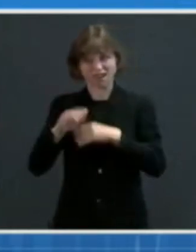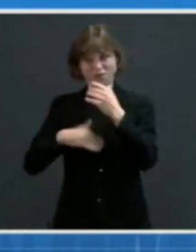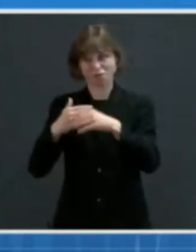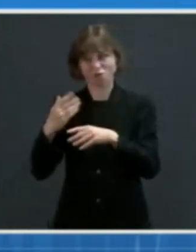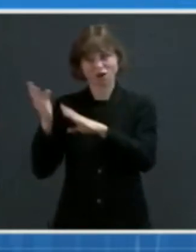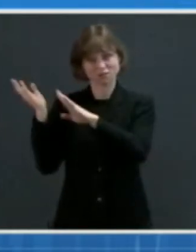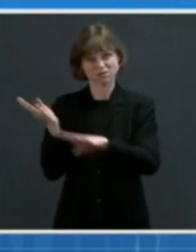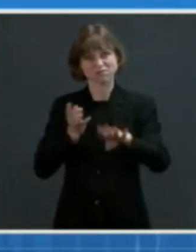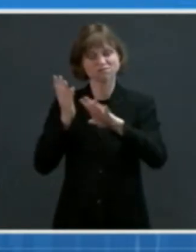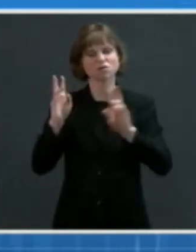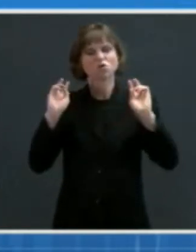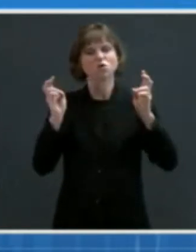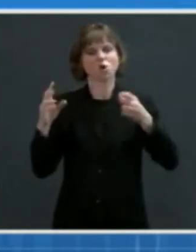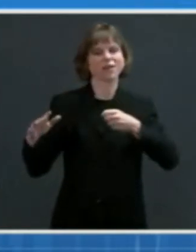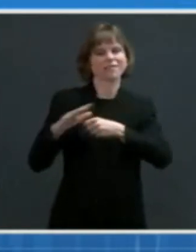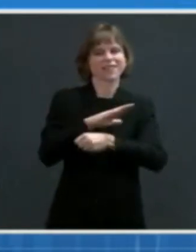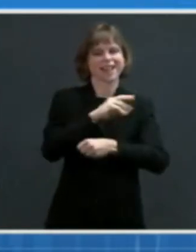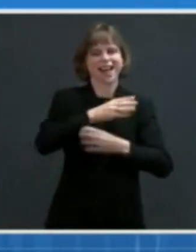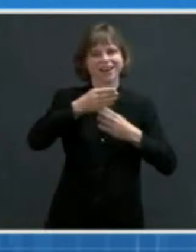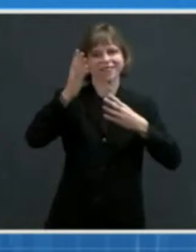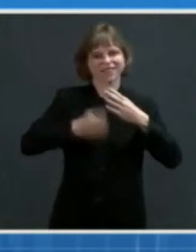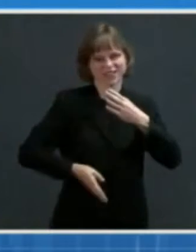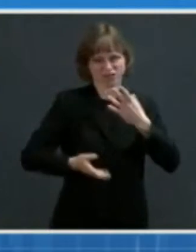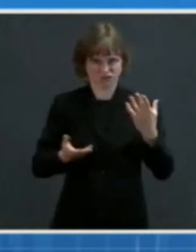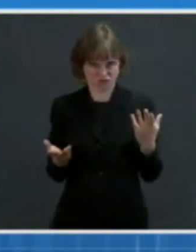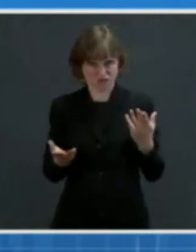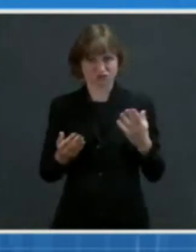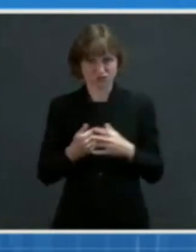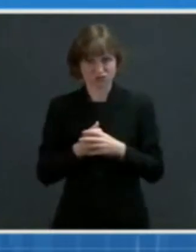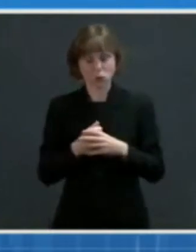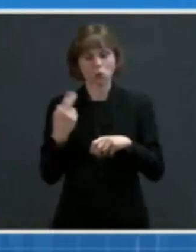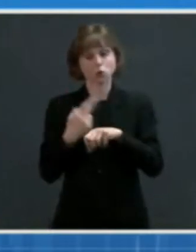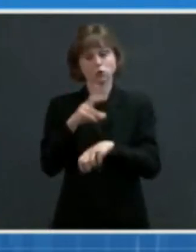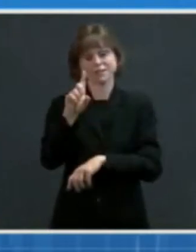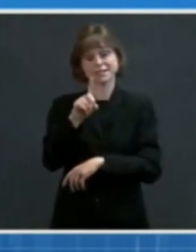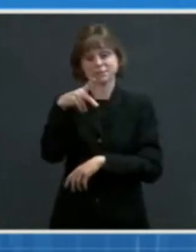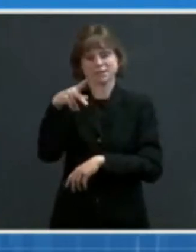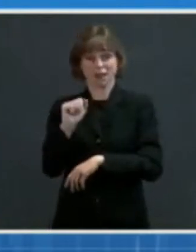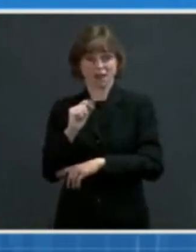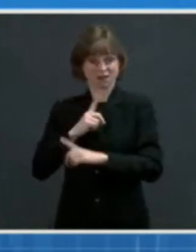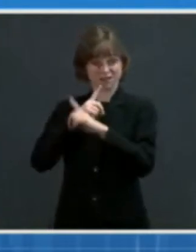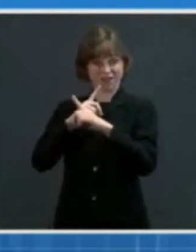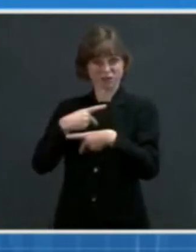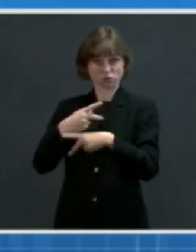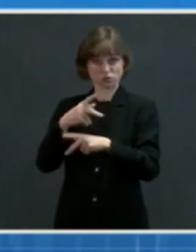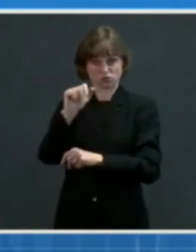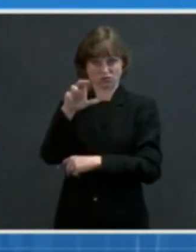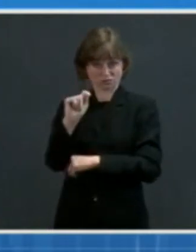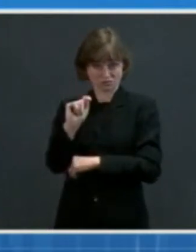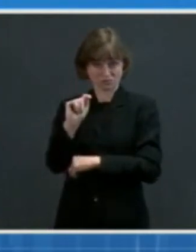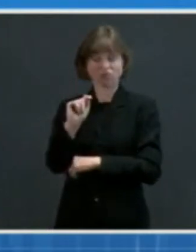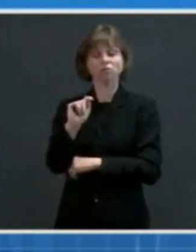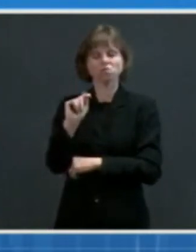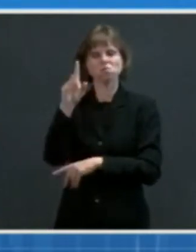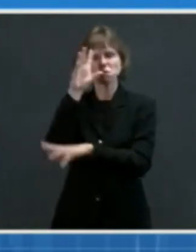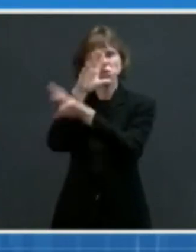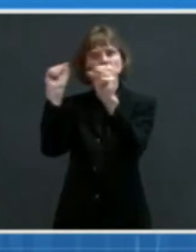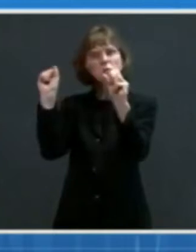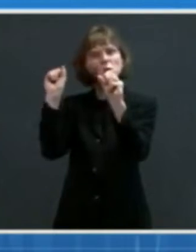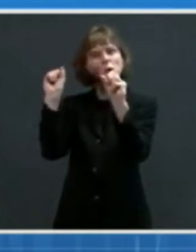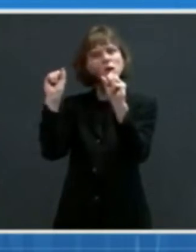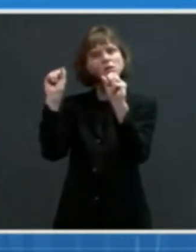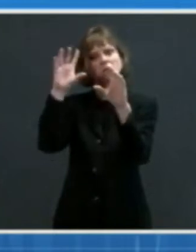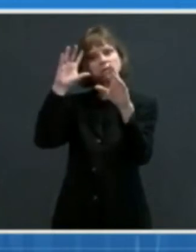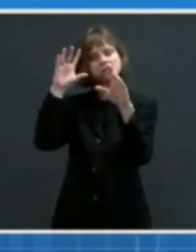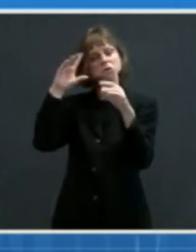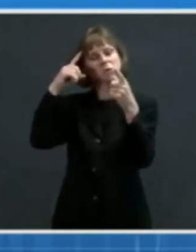and finish. Using the Defense Production Act, the Biden administration agreed to initial investment of